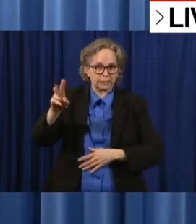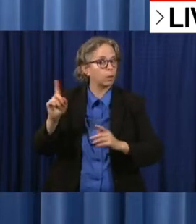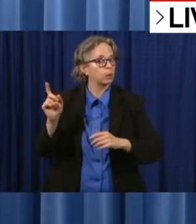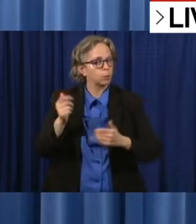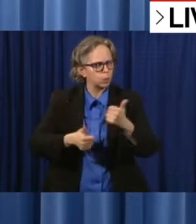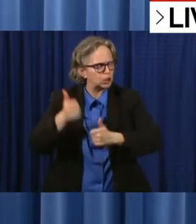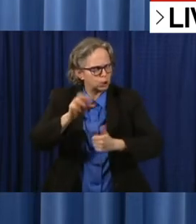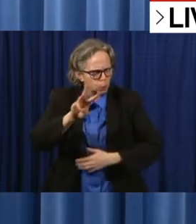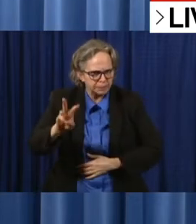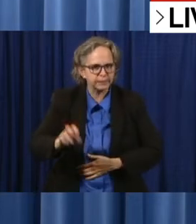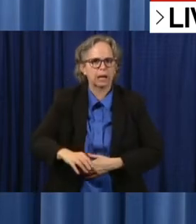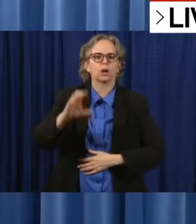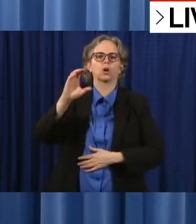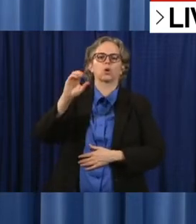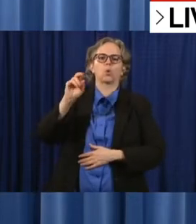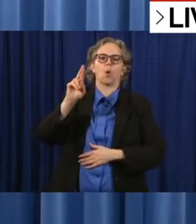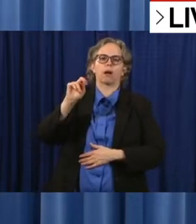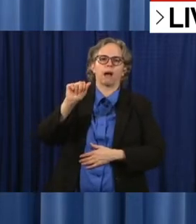website at